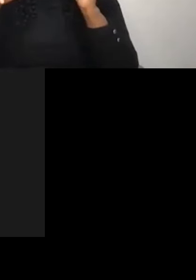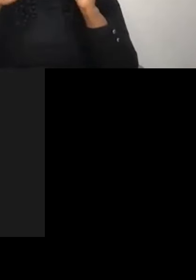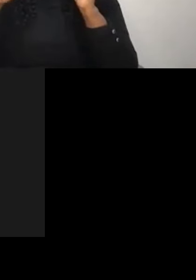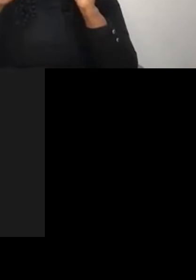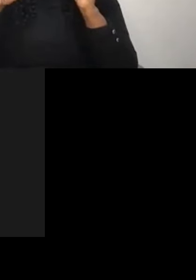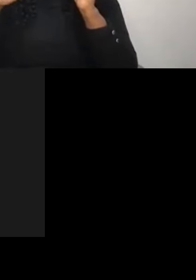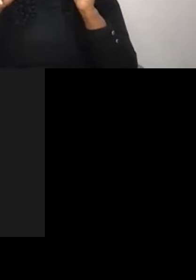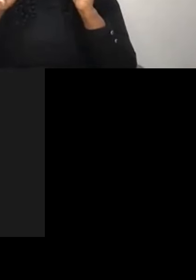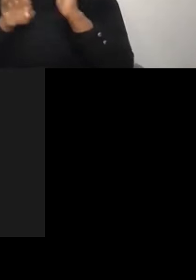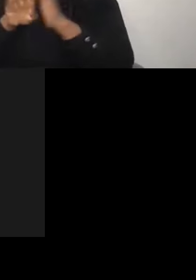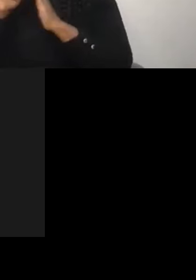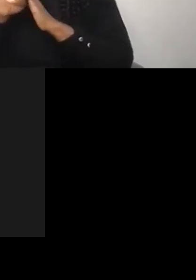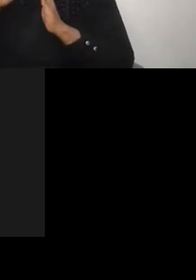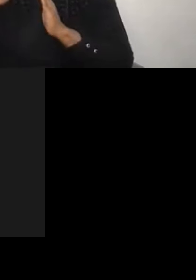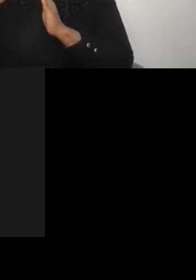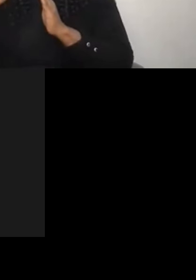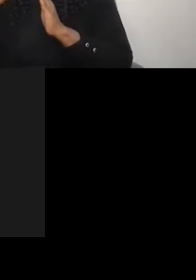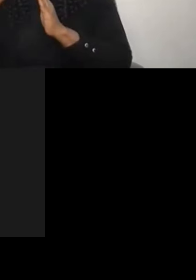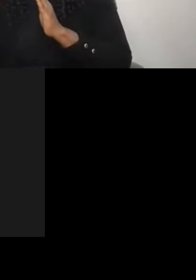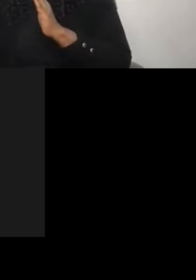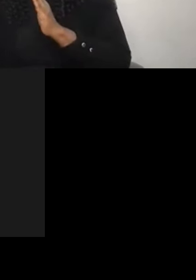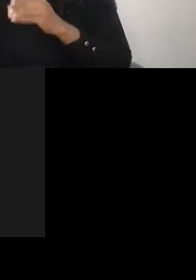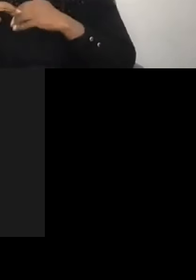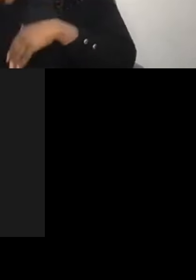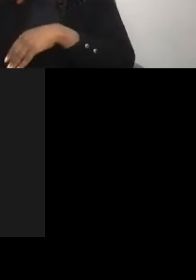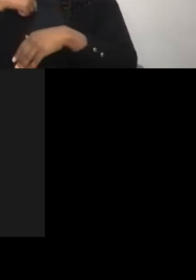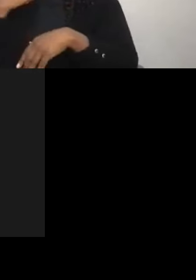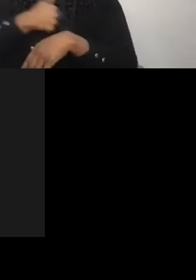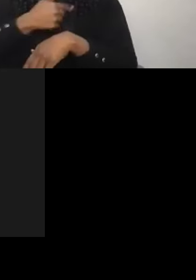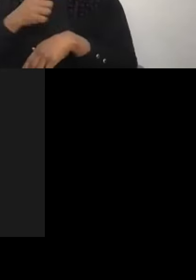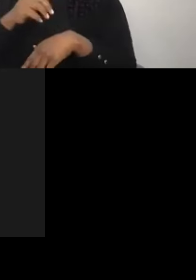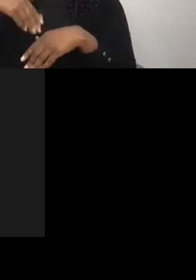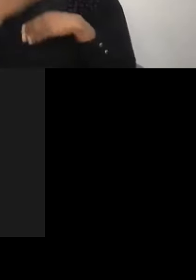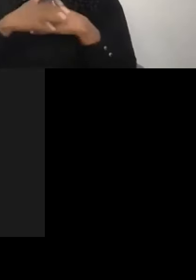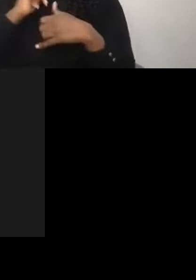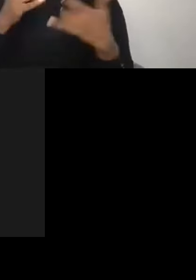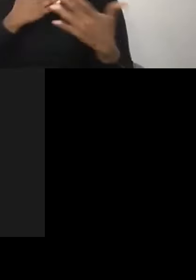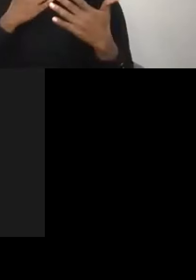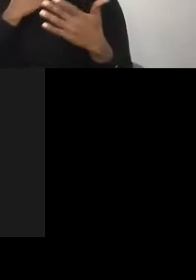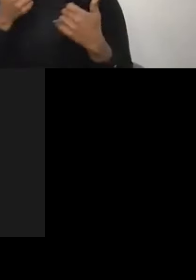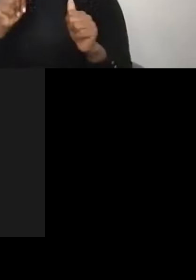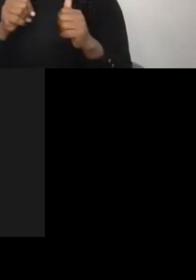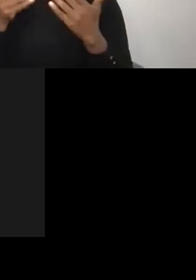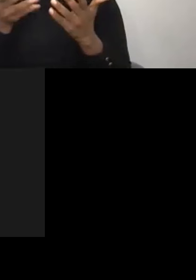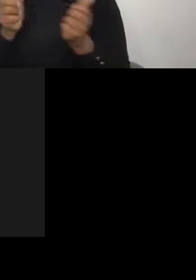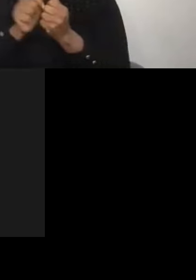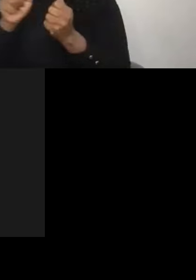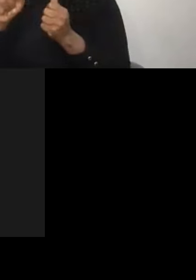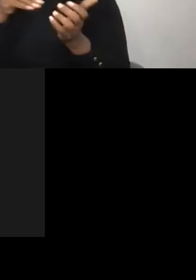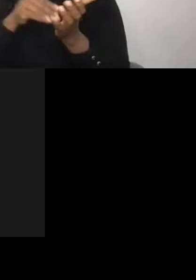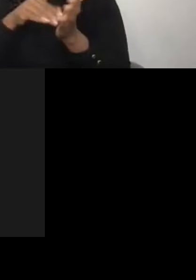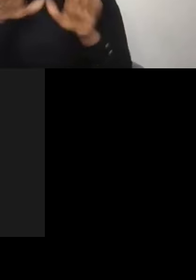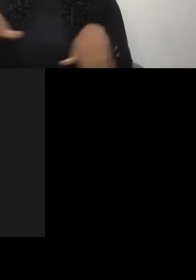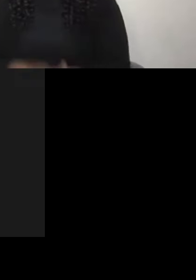to a developmental pediatrician who then may actually refer to us next. But if you ever have concern, I think it's worth talking to your pediatrician about it.